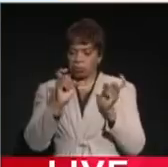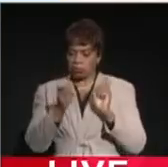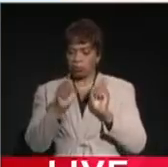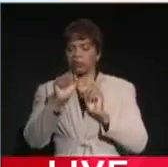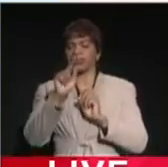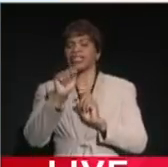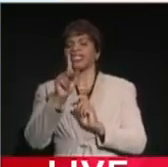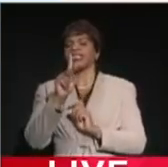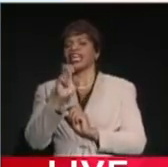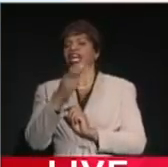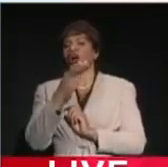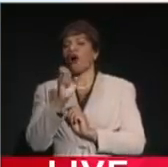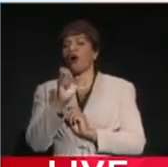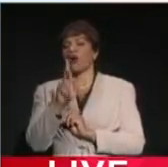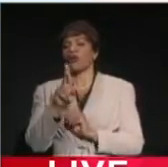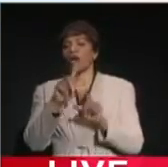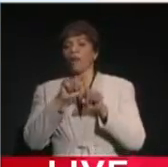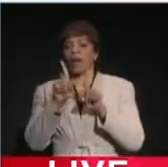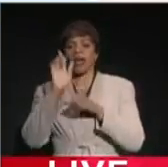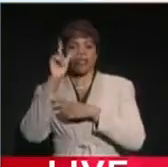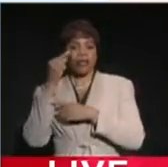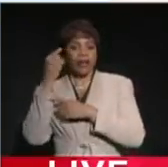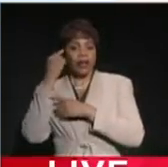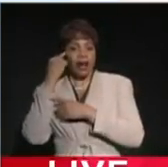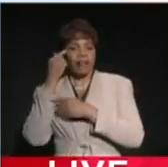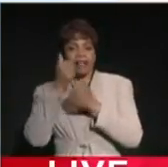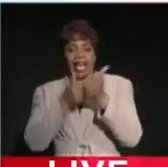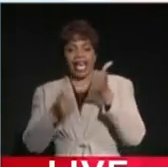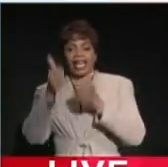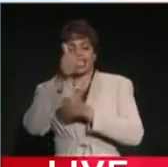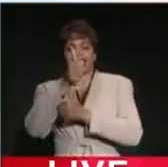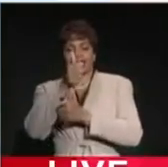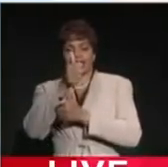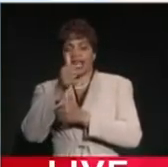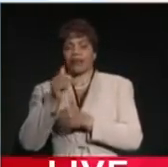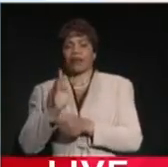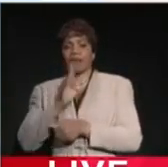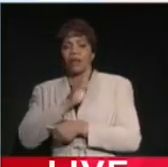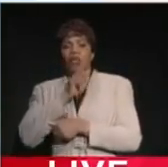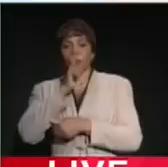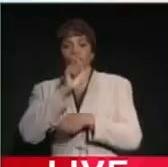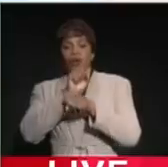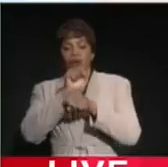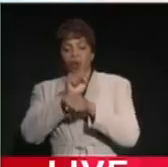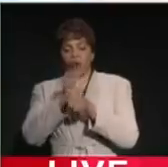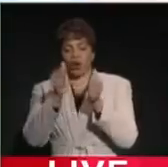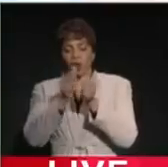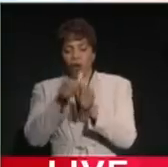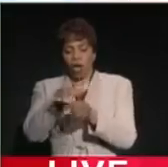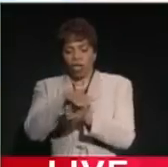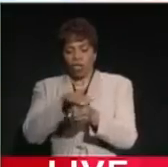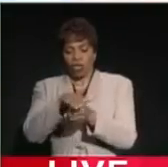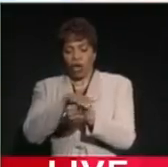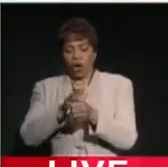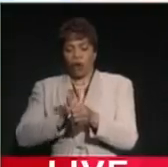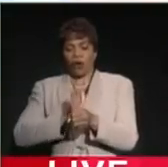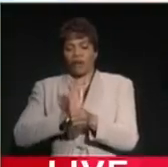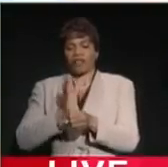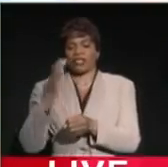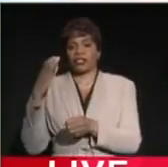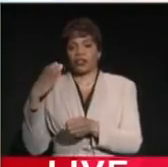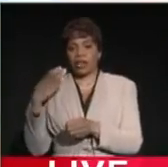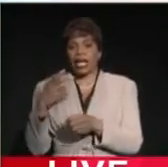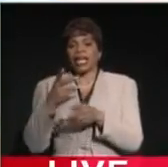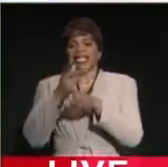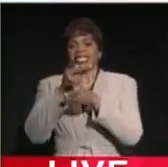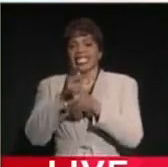The governor, the executive branch of the state would be on the ground working with the local elected officials to keep the progress that we've